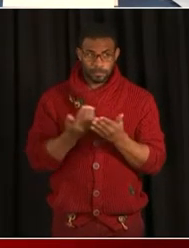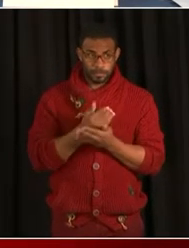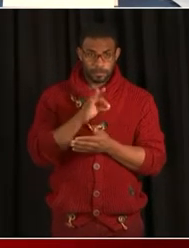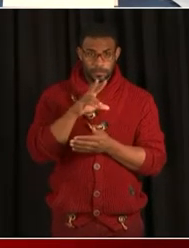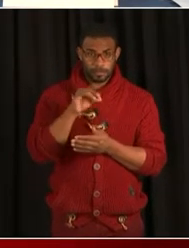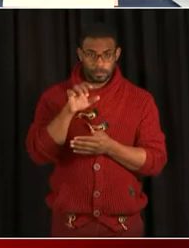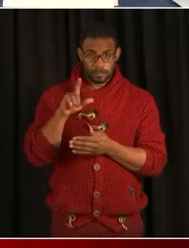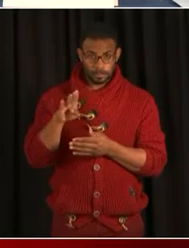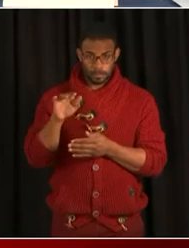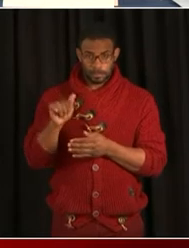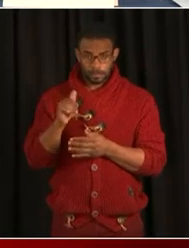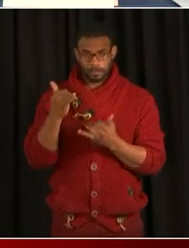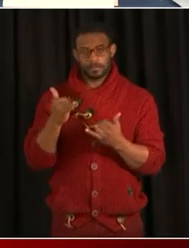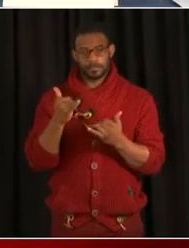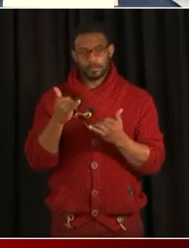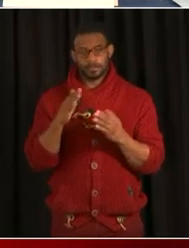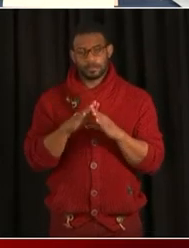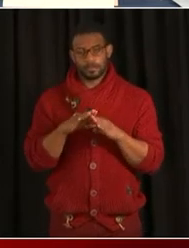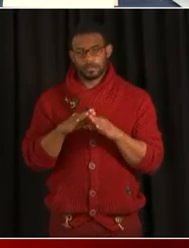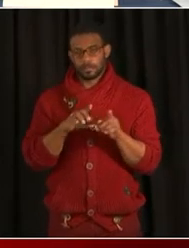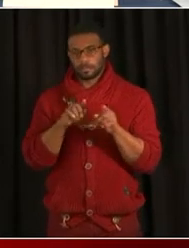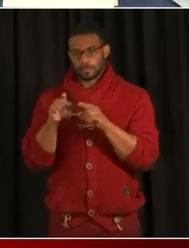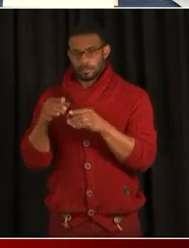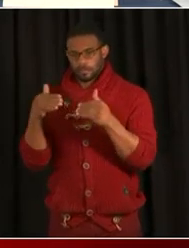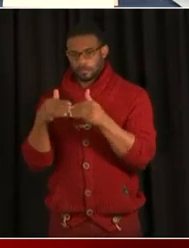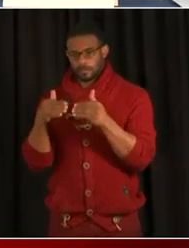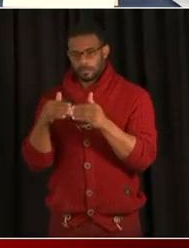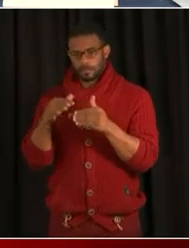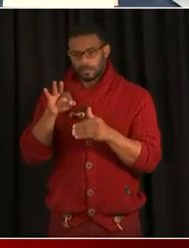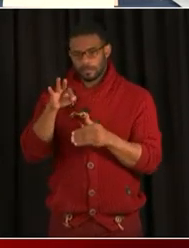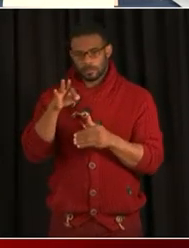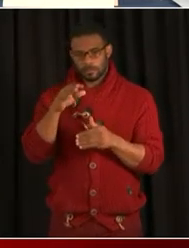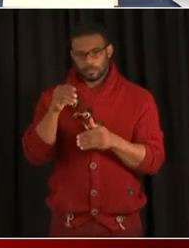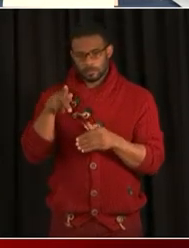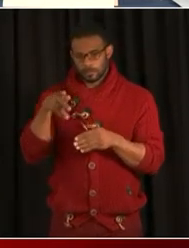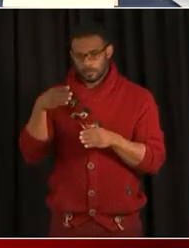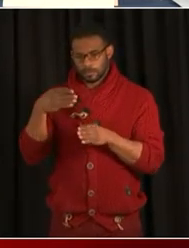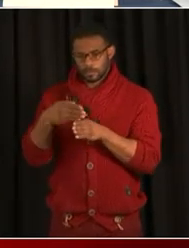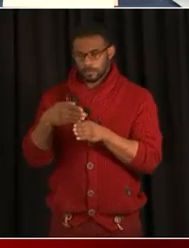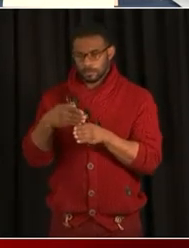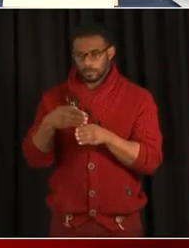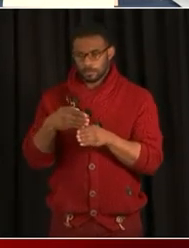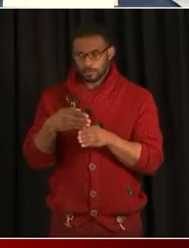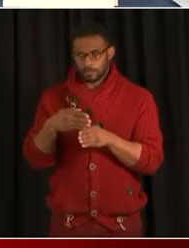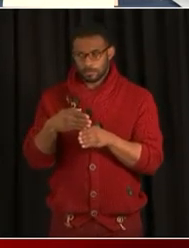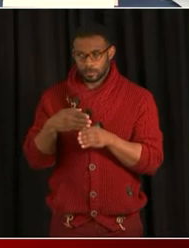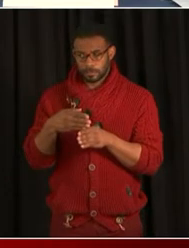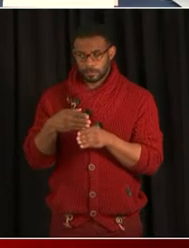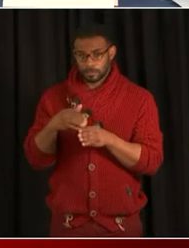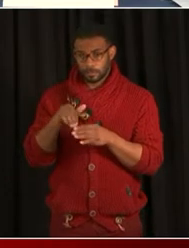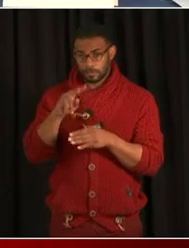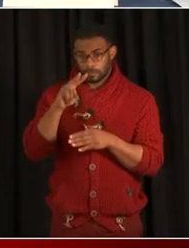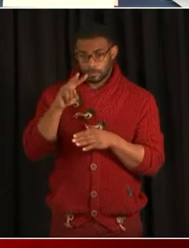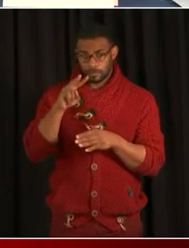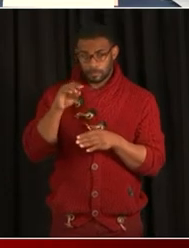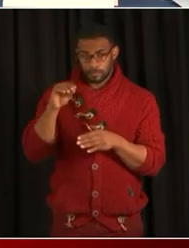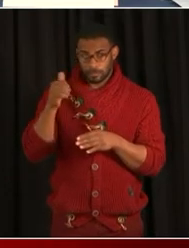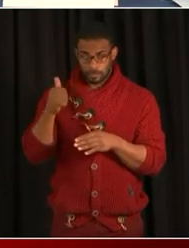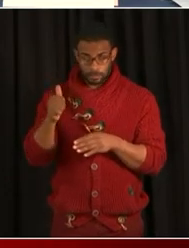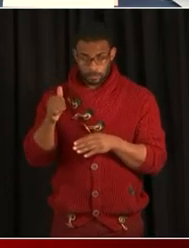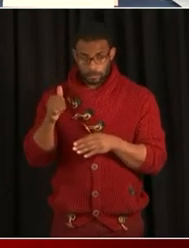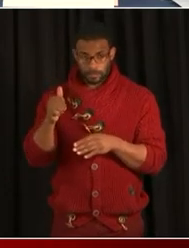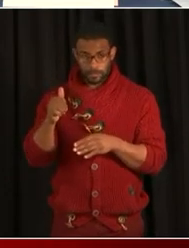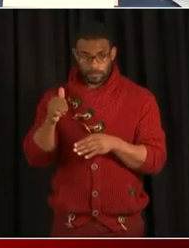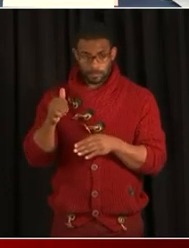the new 930 Club at its now home at the corner of 9th and V. In